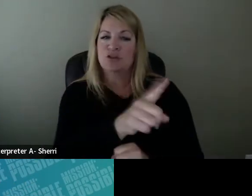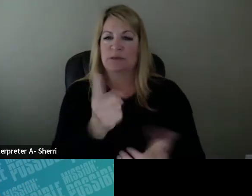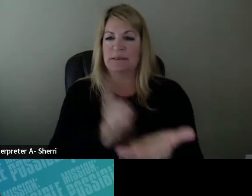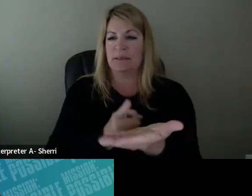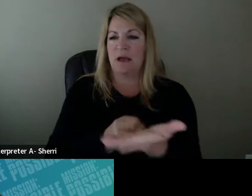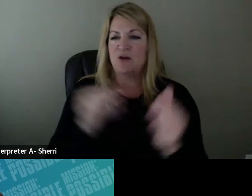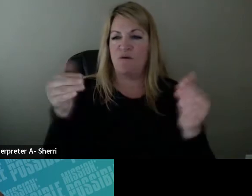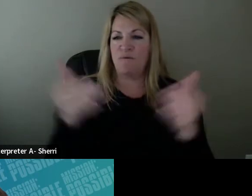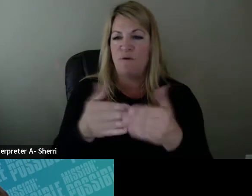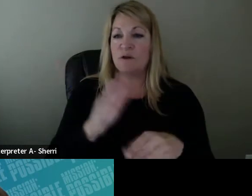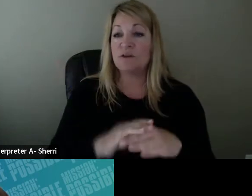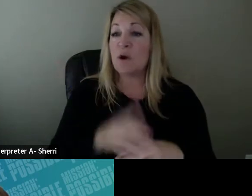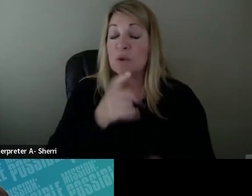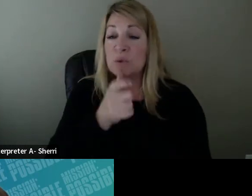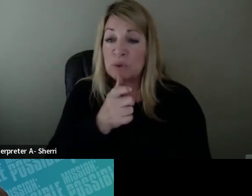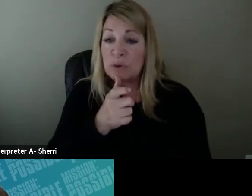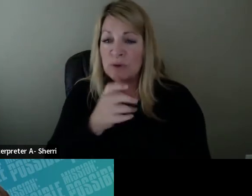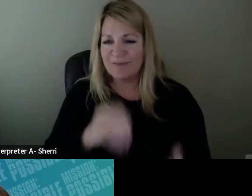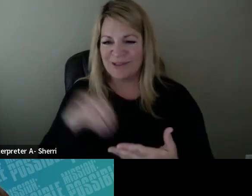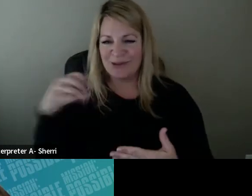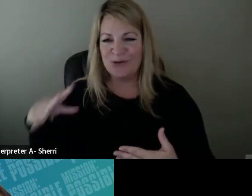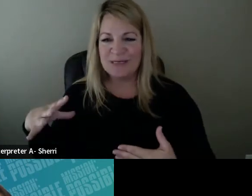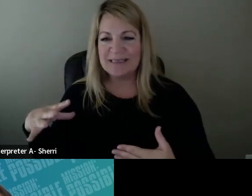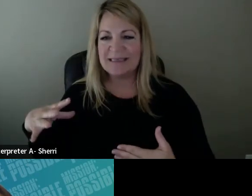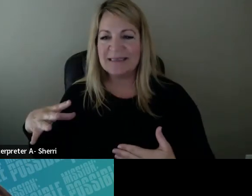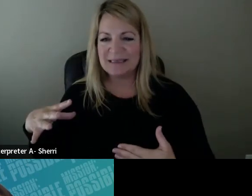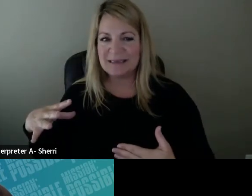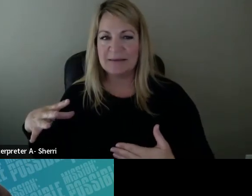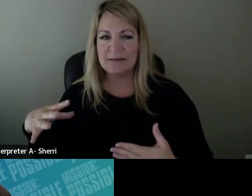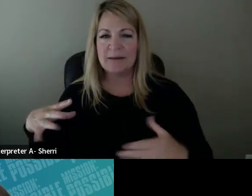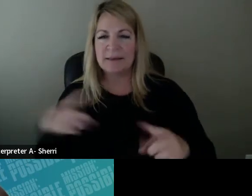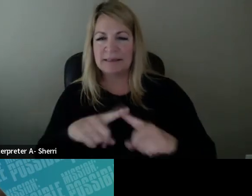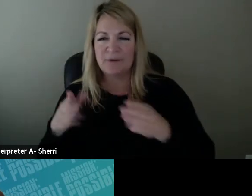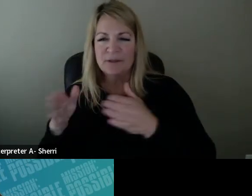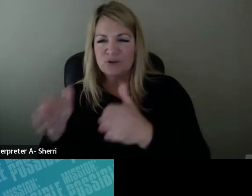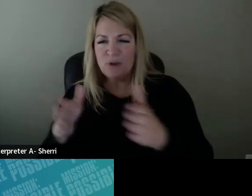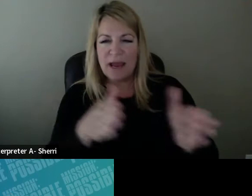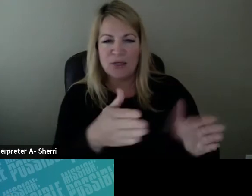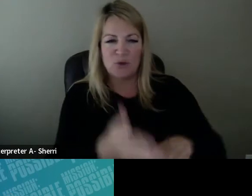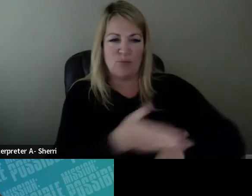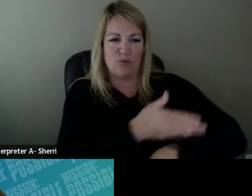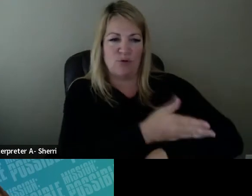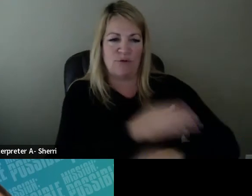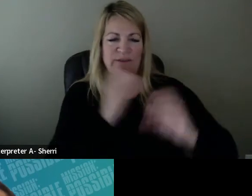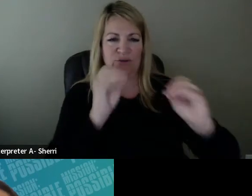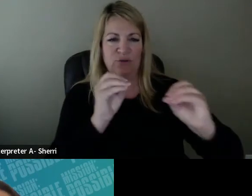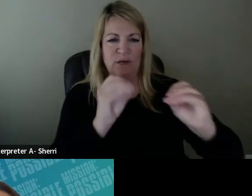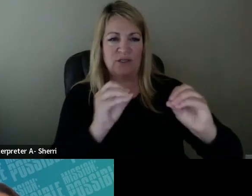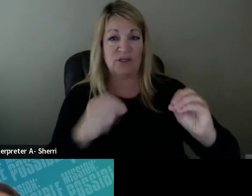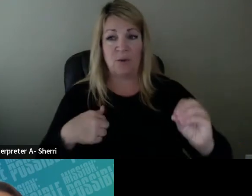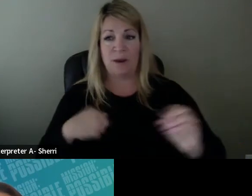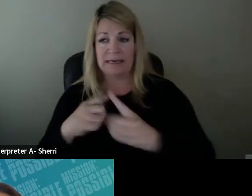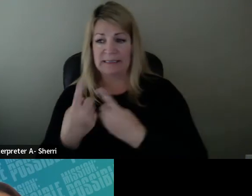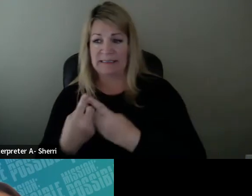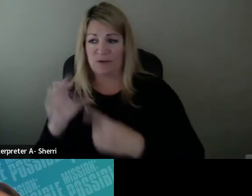on students, analyzing data and strategies to improve instruction. We are also, as district and site